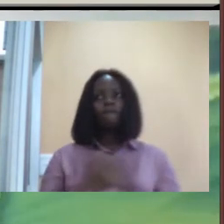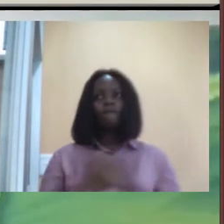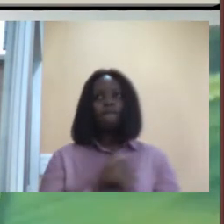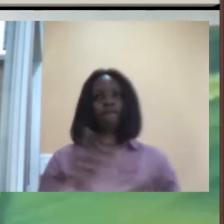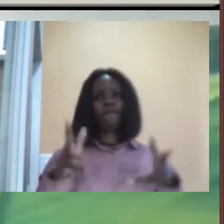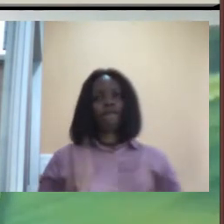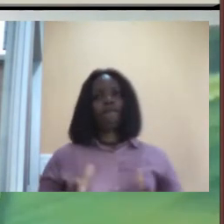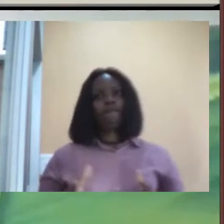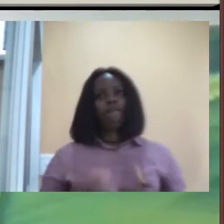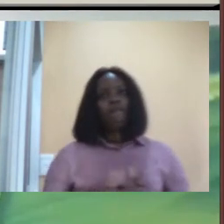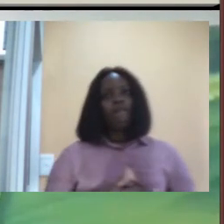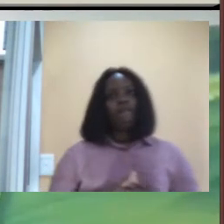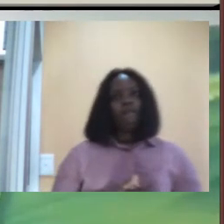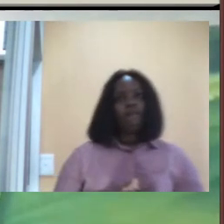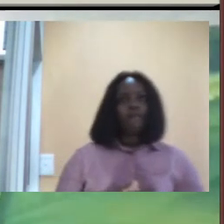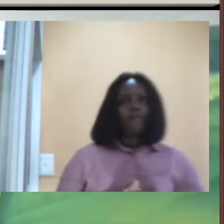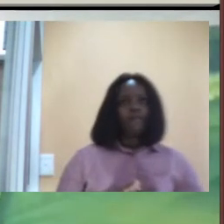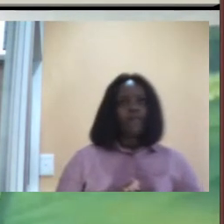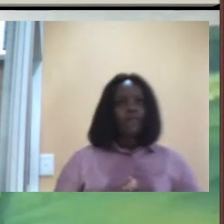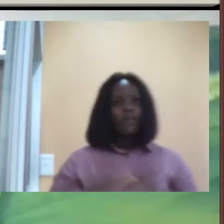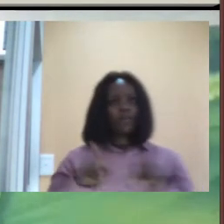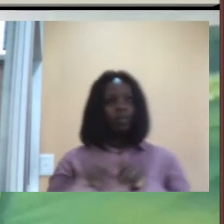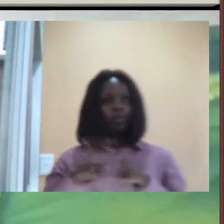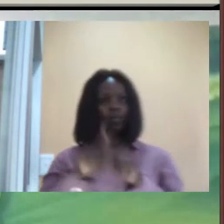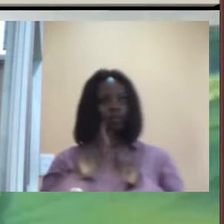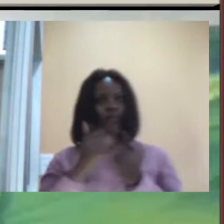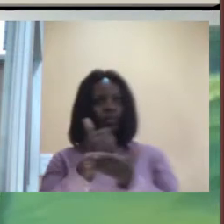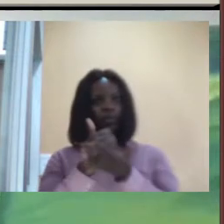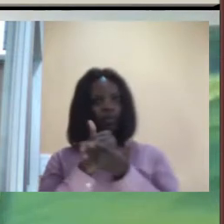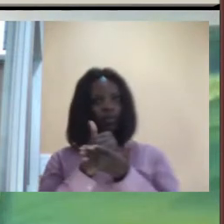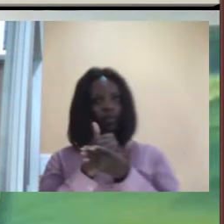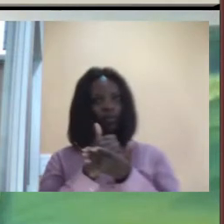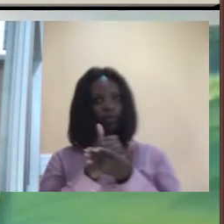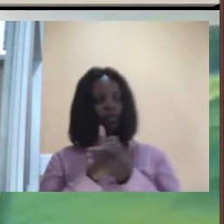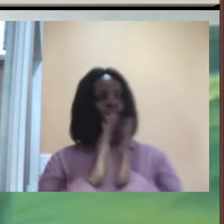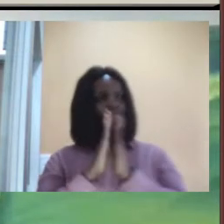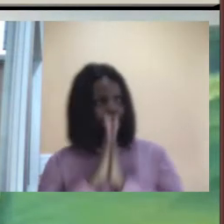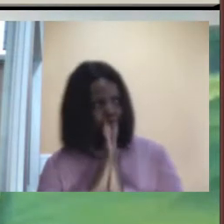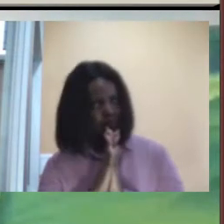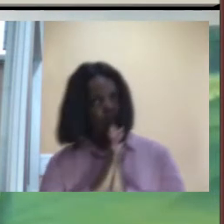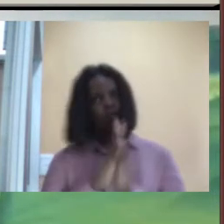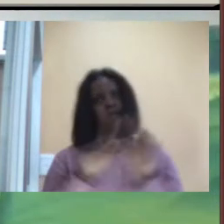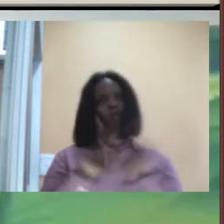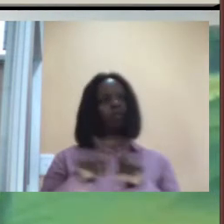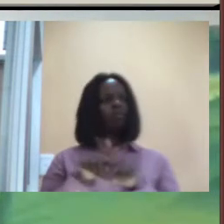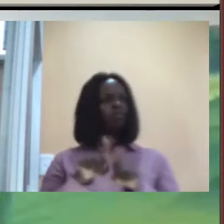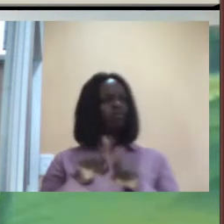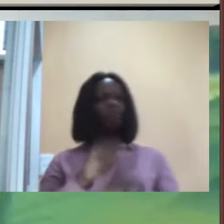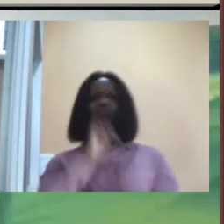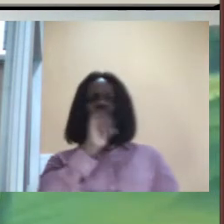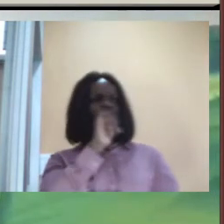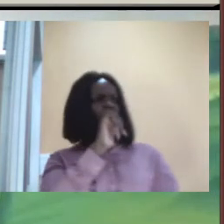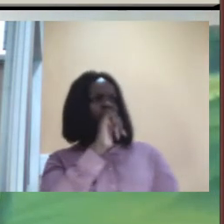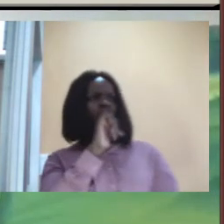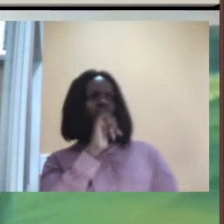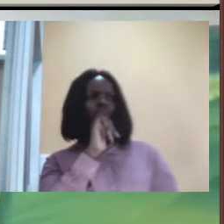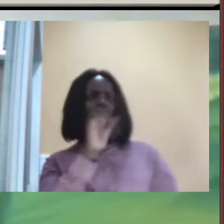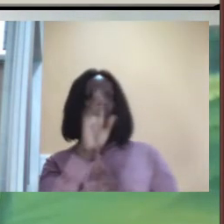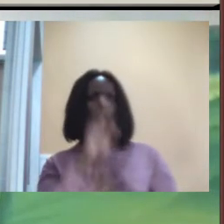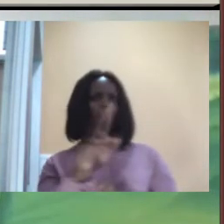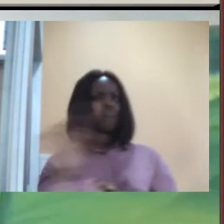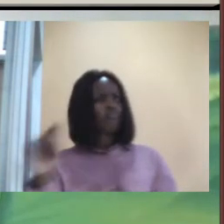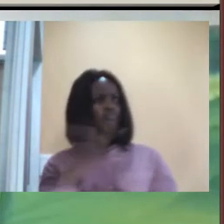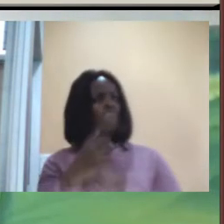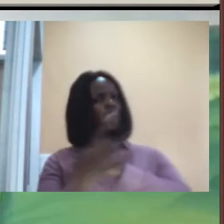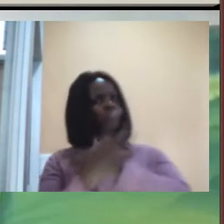that and the contribution that has been made, we're taking it with humility, and we don't see any offense in all the other matters that have been